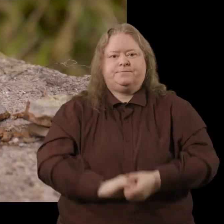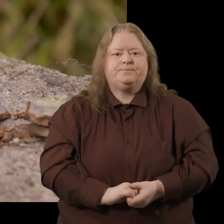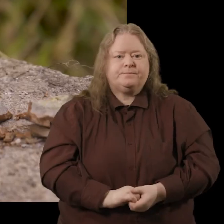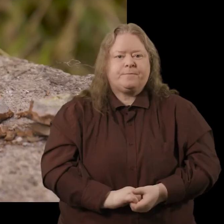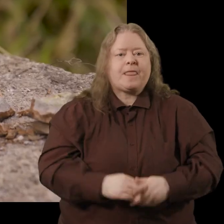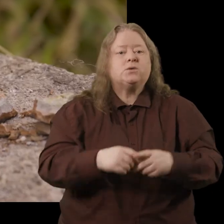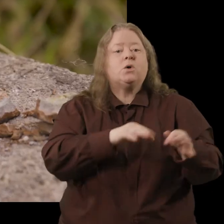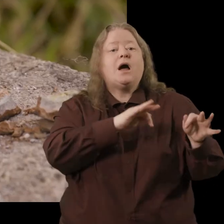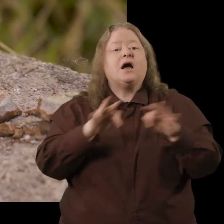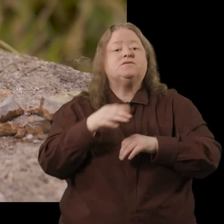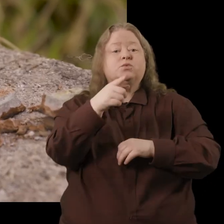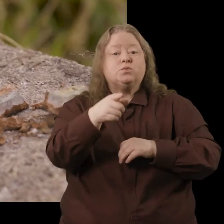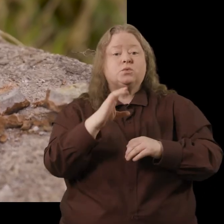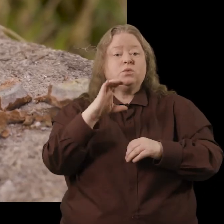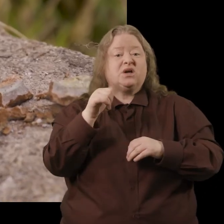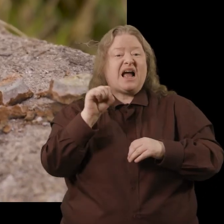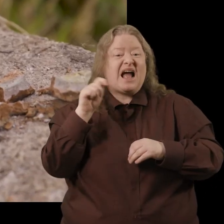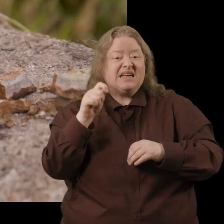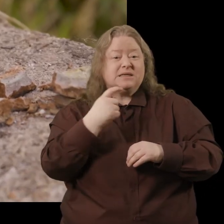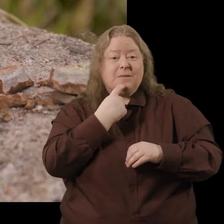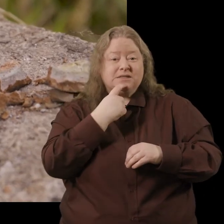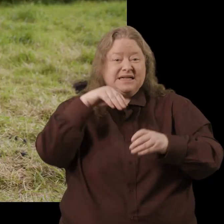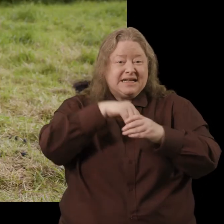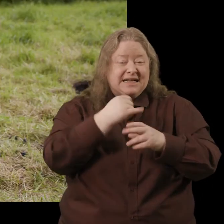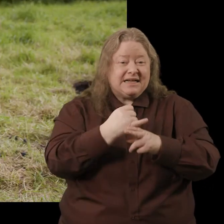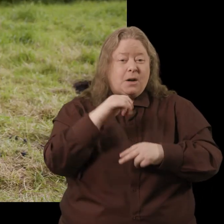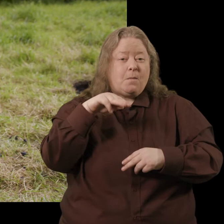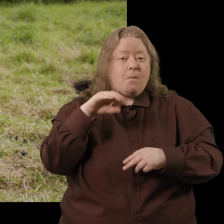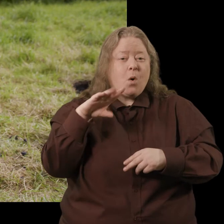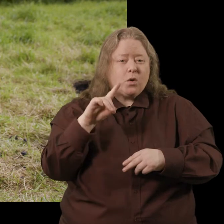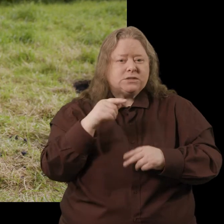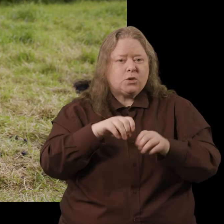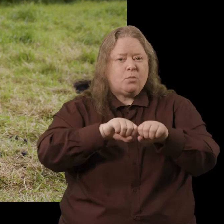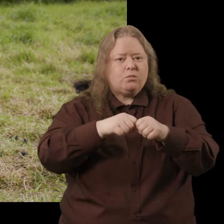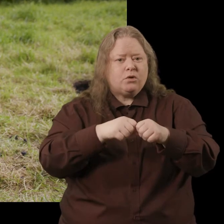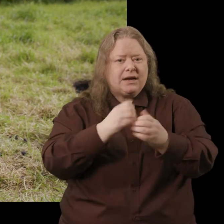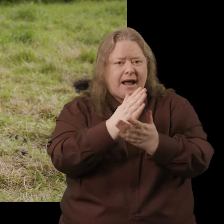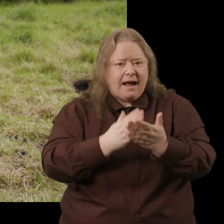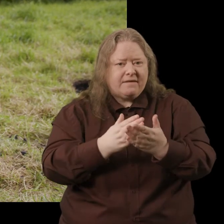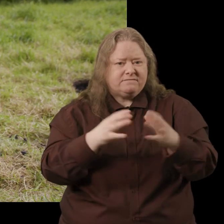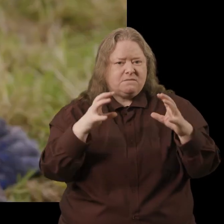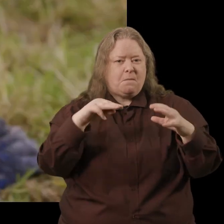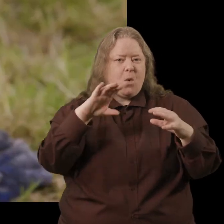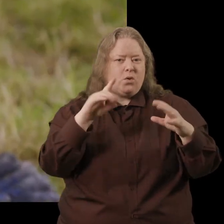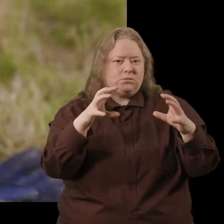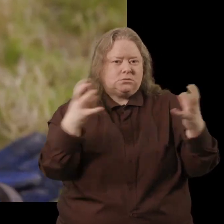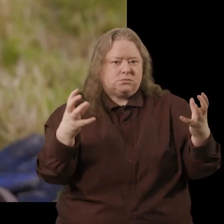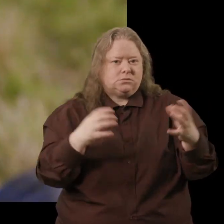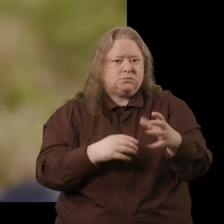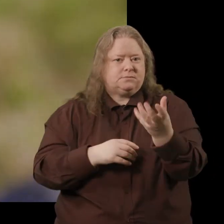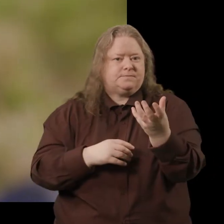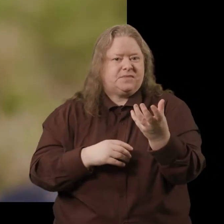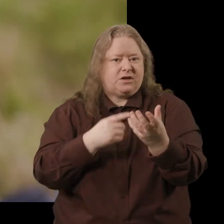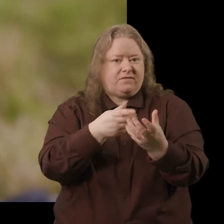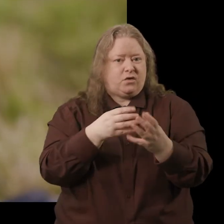So after you've cast the metal into the mould, then you can break it in half, take off the top, and then you have